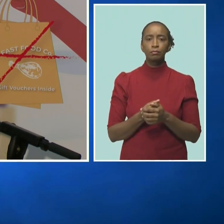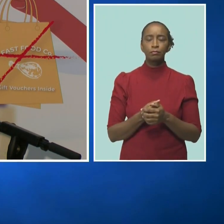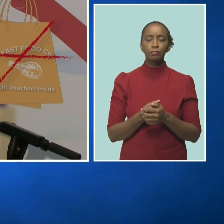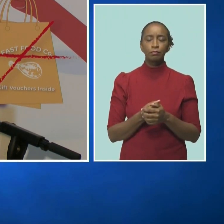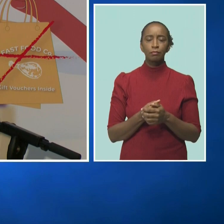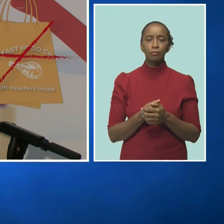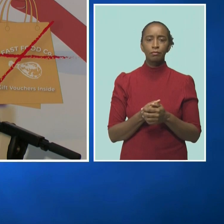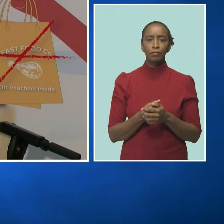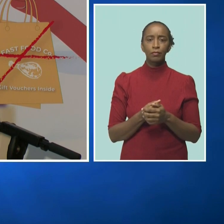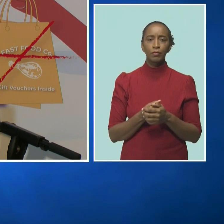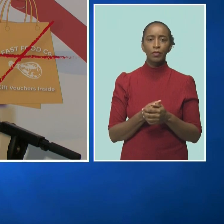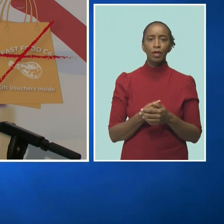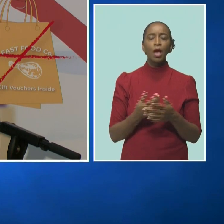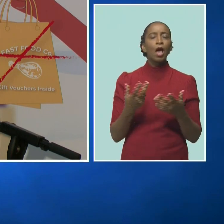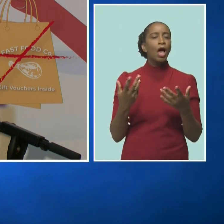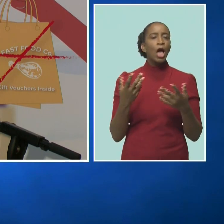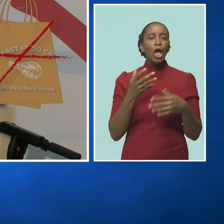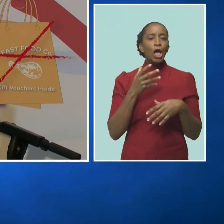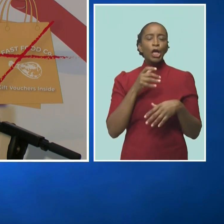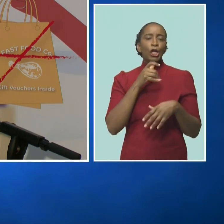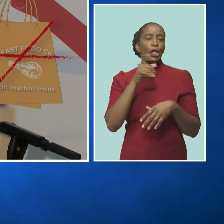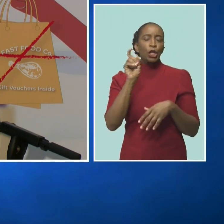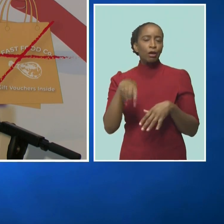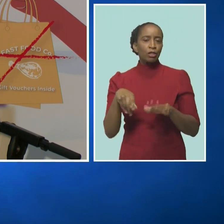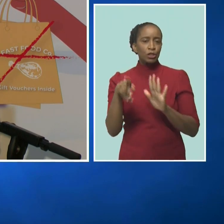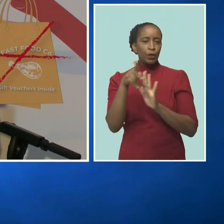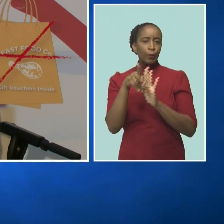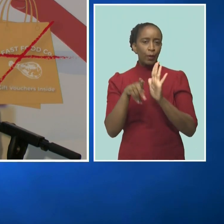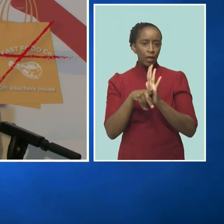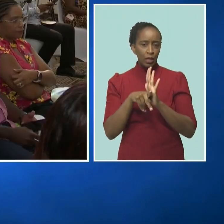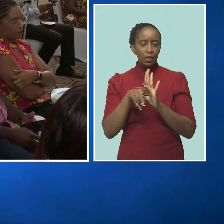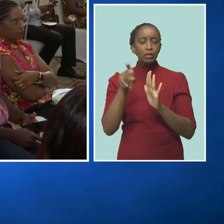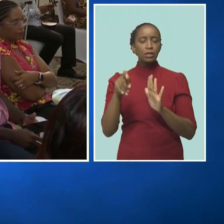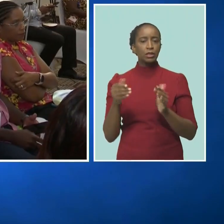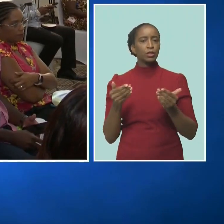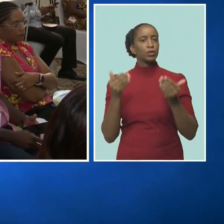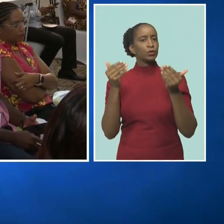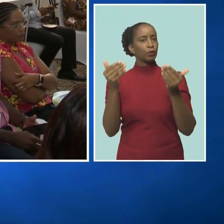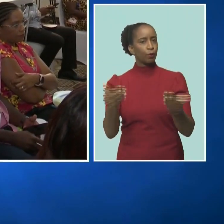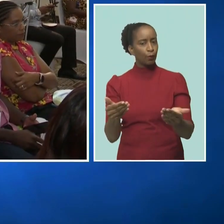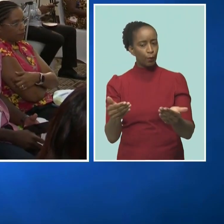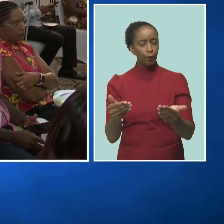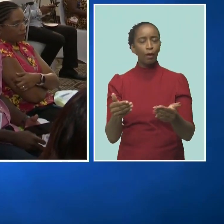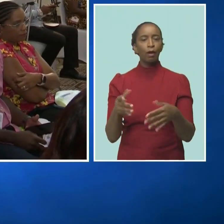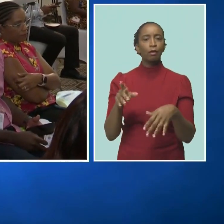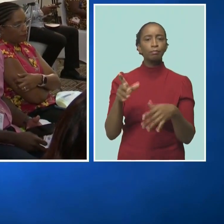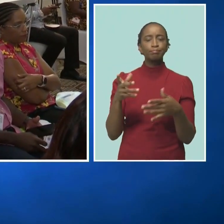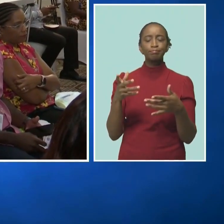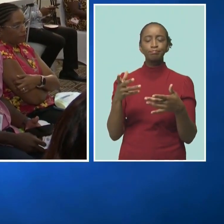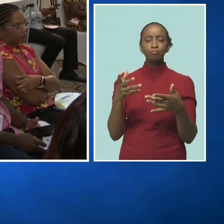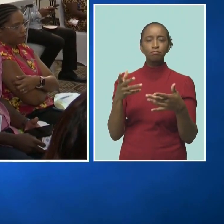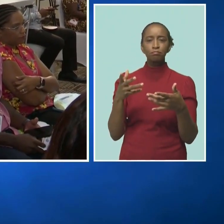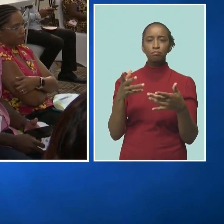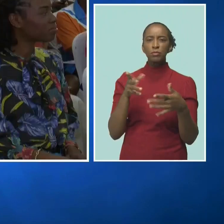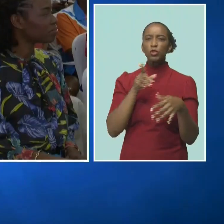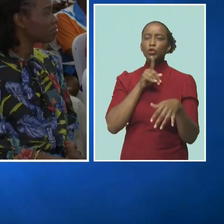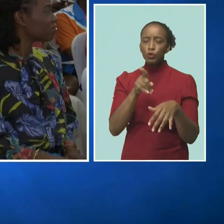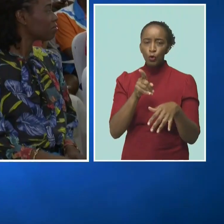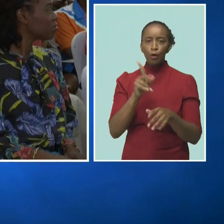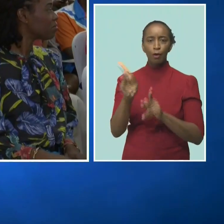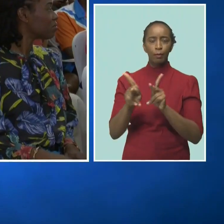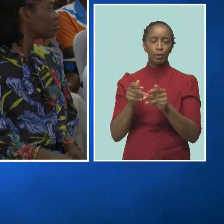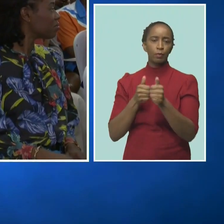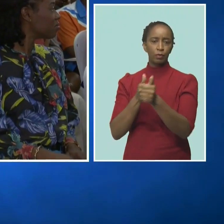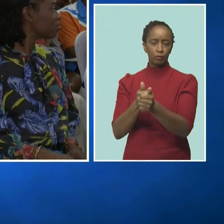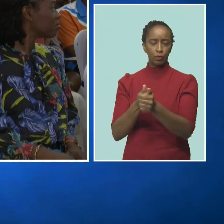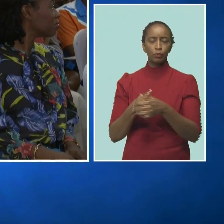We can't just have policies and strategies. We've got to go further. Meanwhile, Minister of State in the Ministry of Health and Wellness,